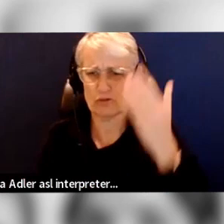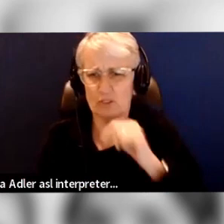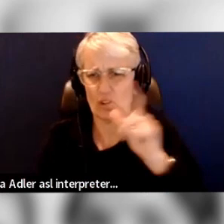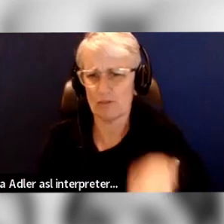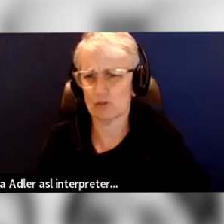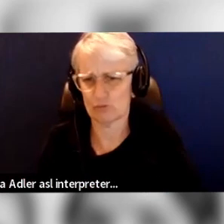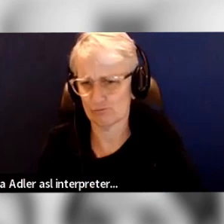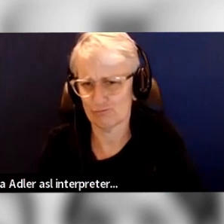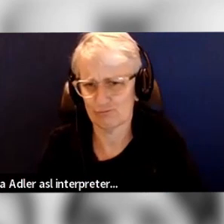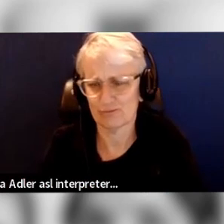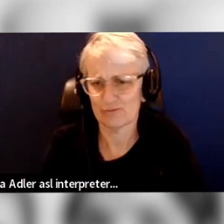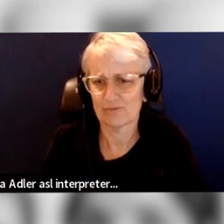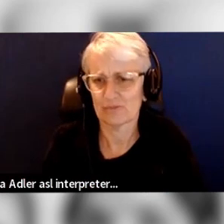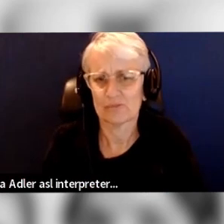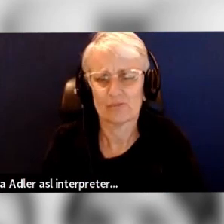that helps.